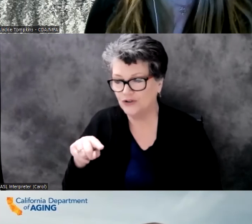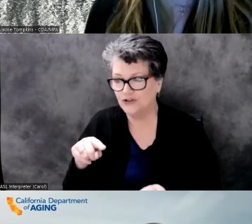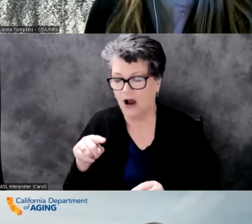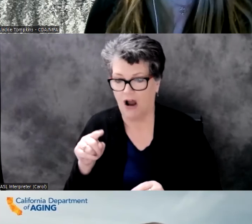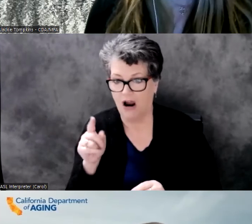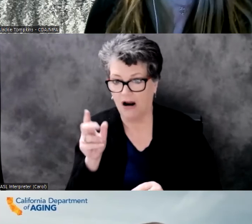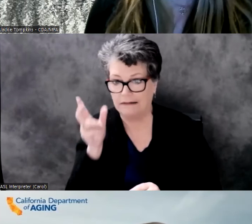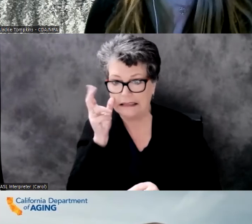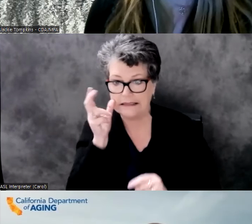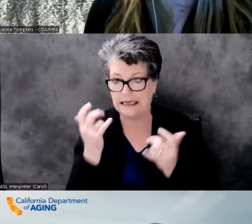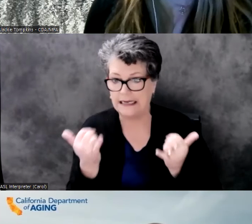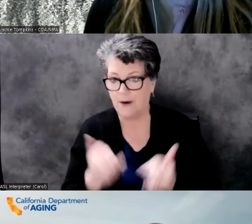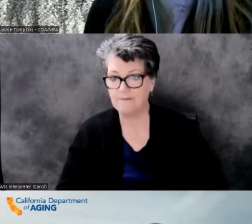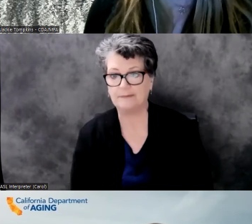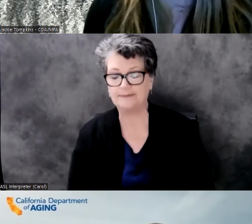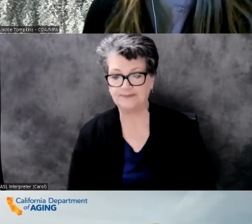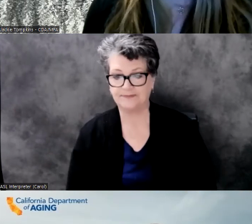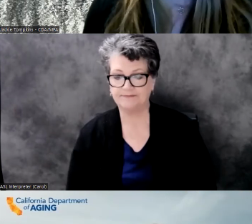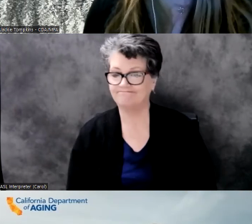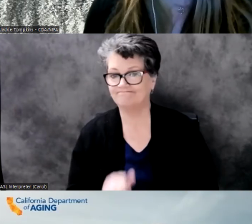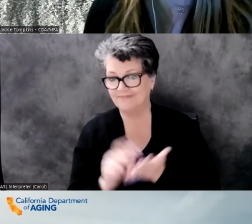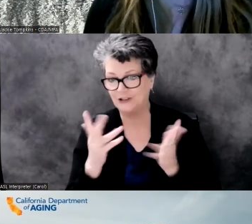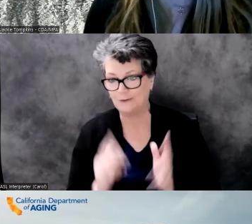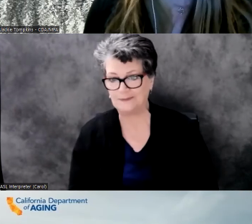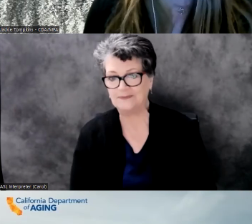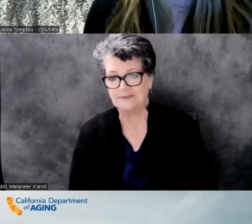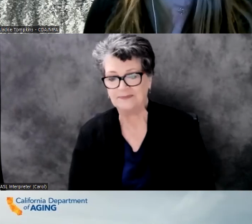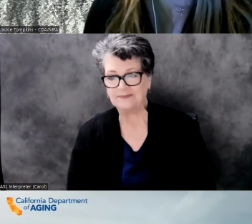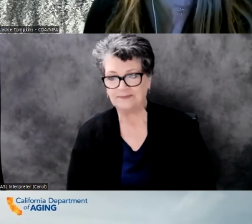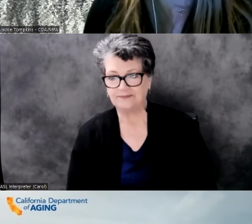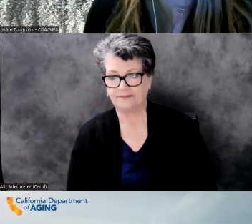in, right? So that's all.